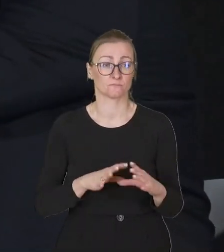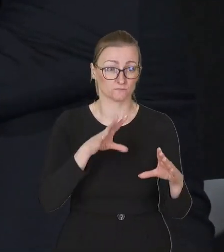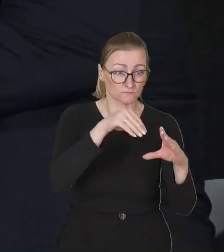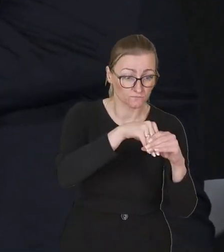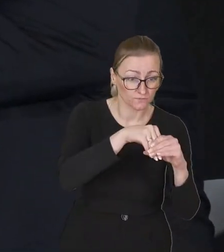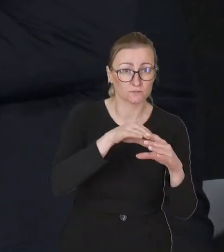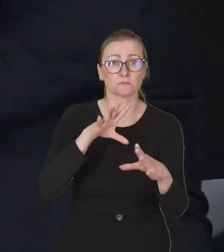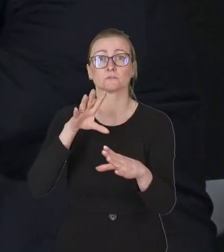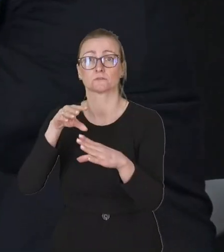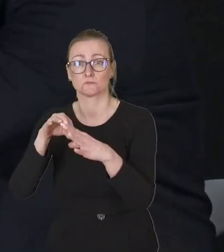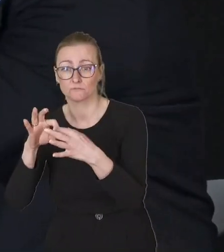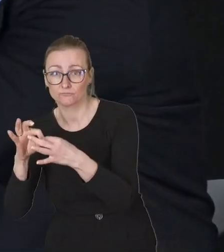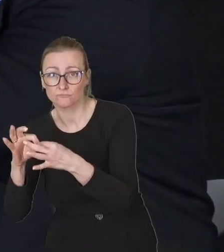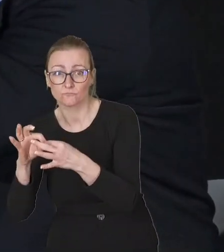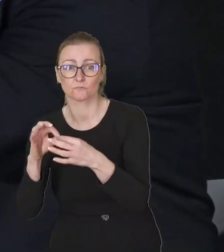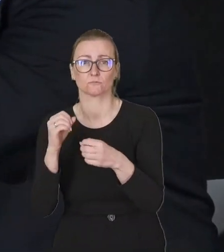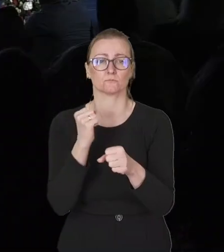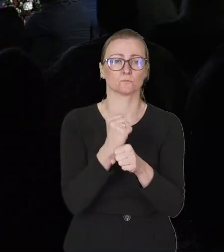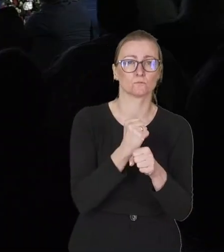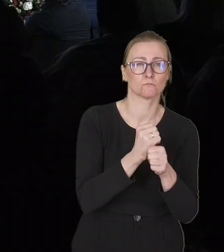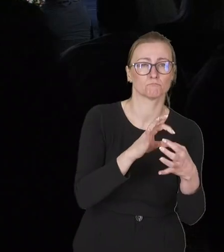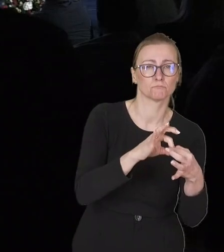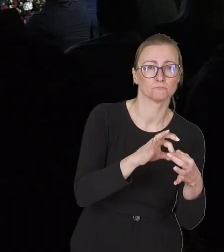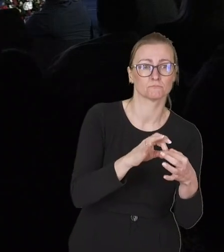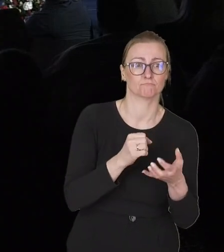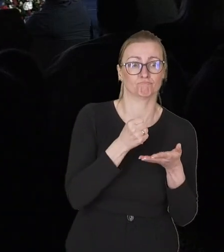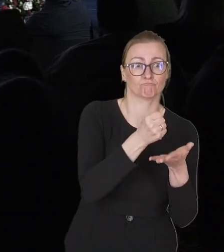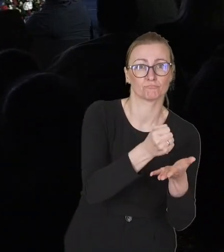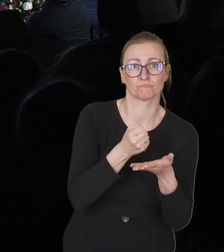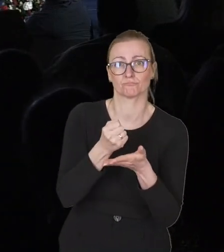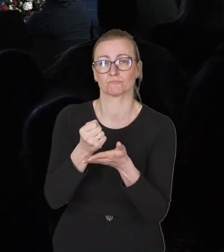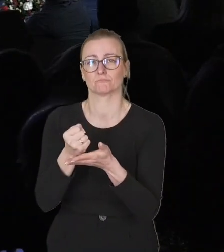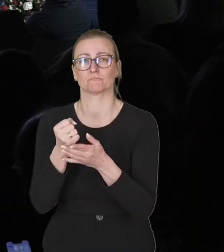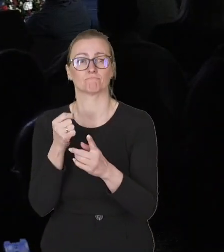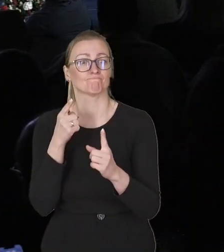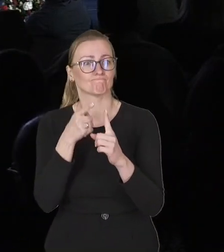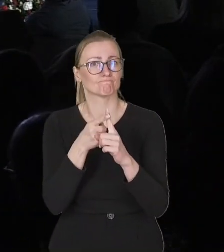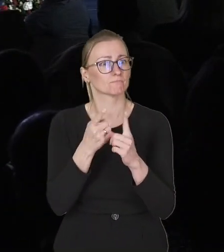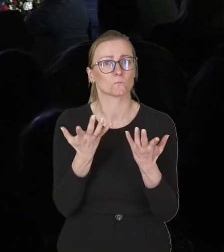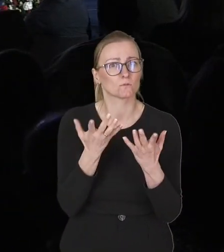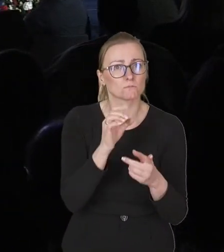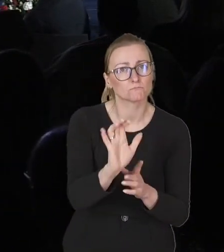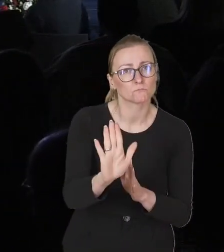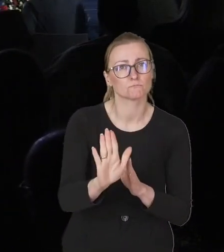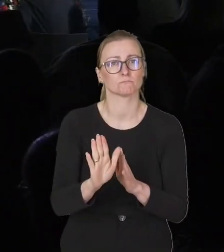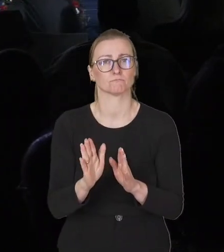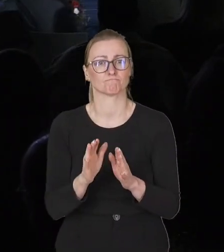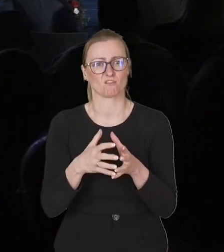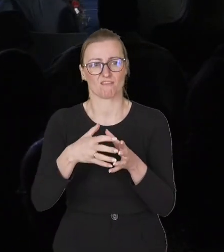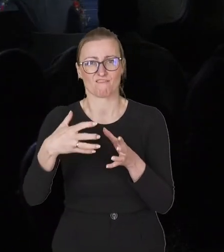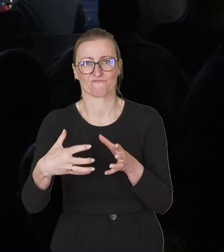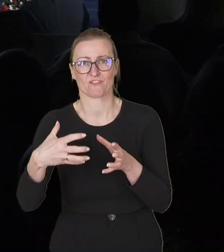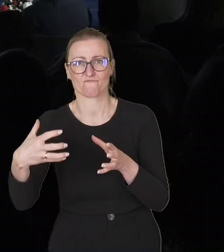a part of the large, broader value chains. At the national level, European level, just a moment. So we don't want to be